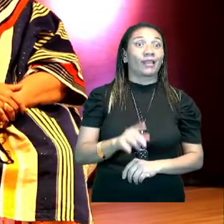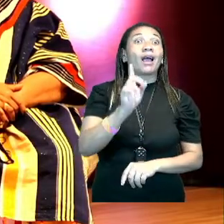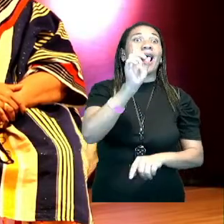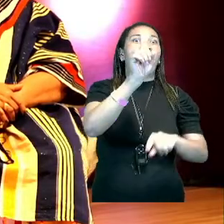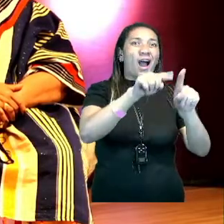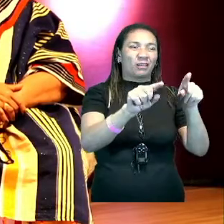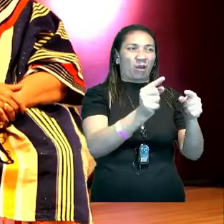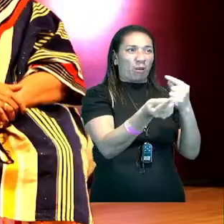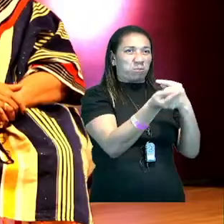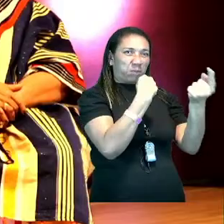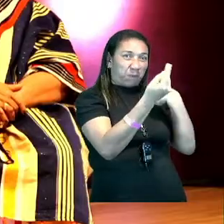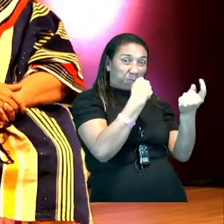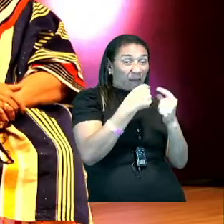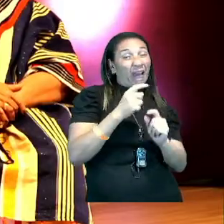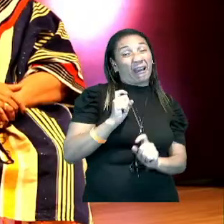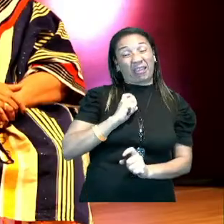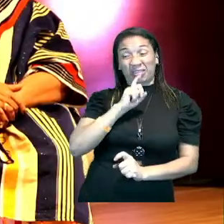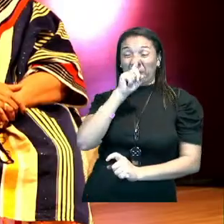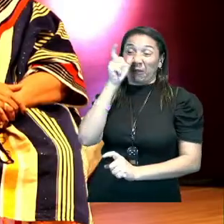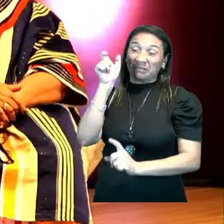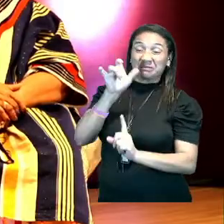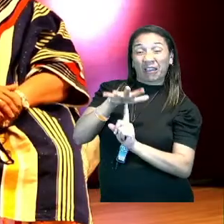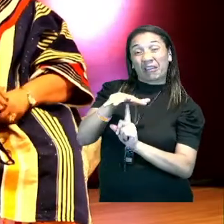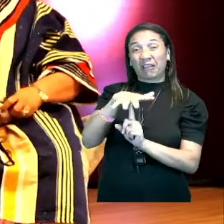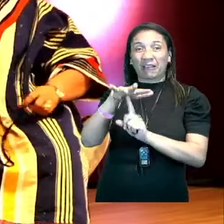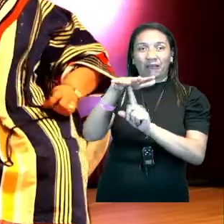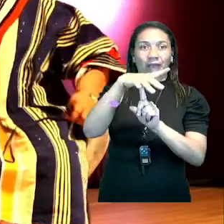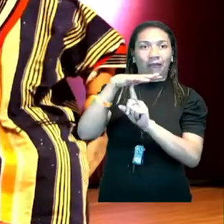But those who criticize me because of that